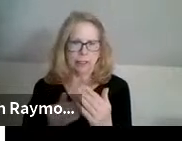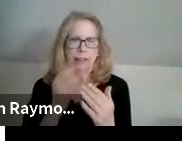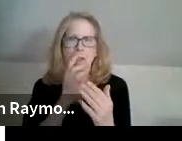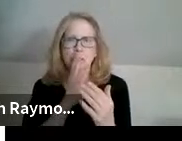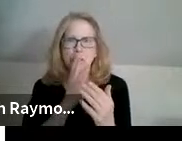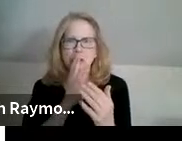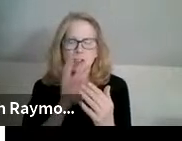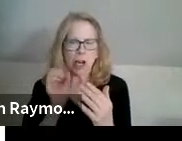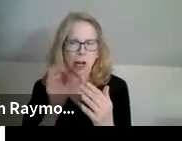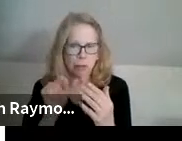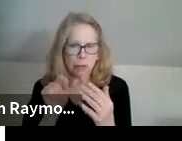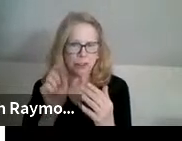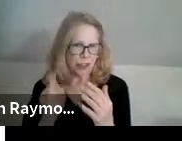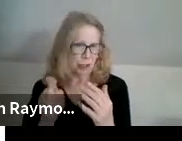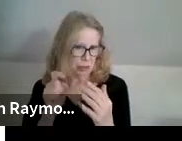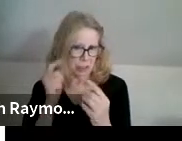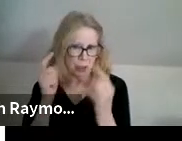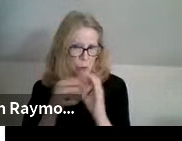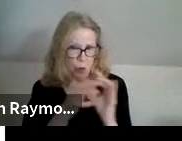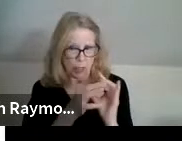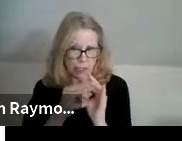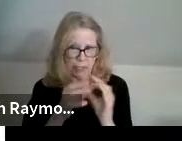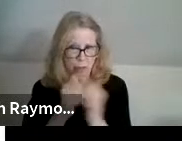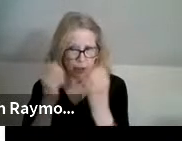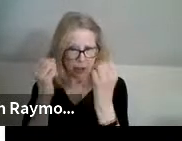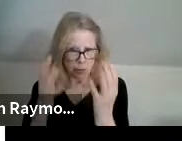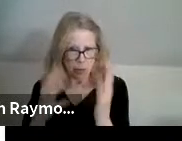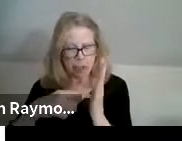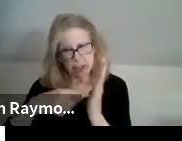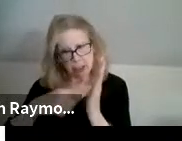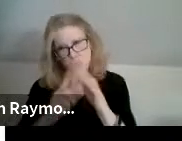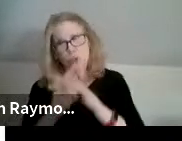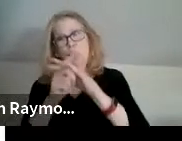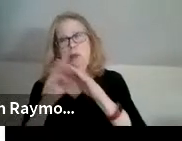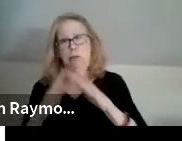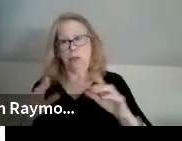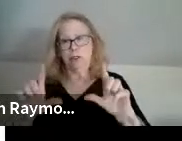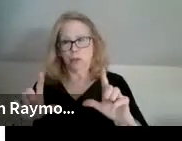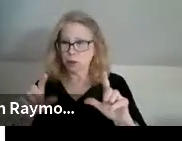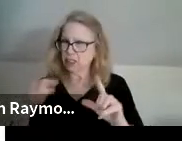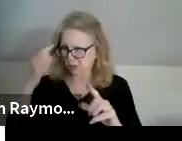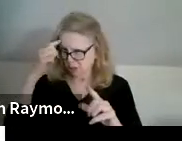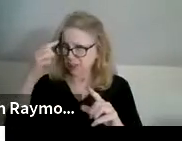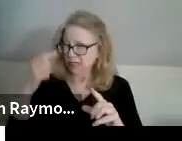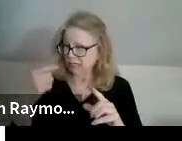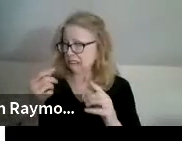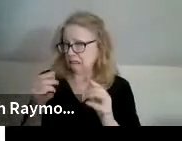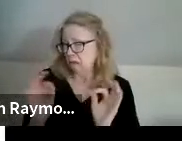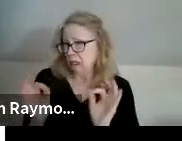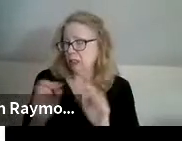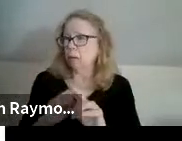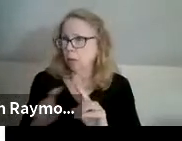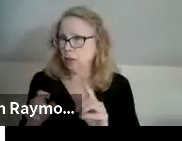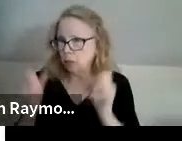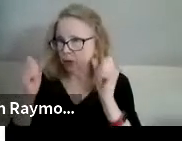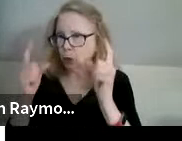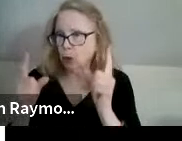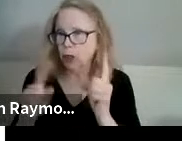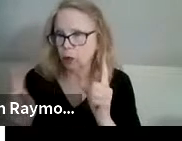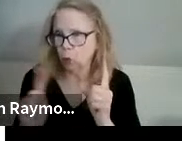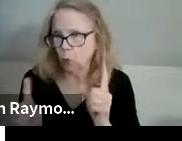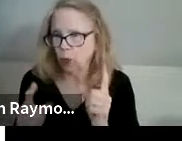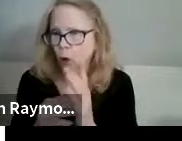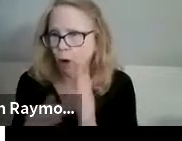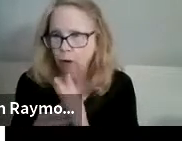That seems like an obvious no-brainer thing, but you'd be surprised by the number of implementations where there